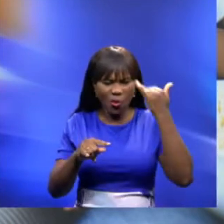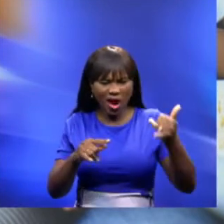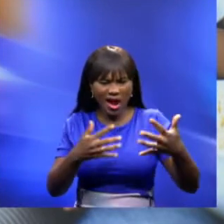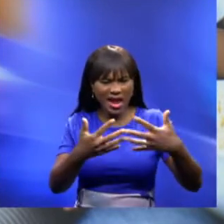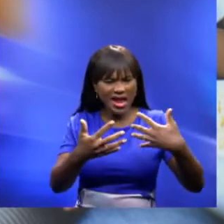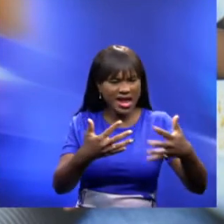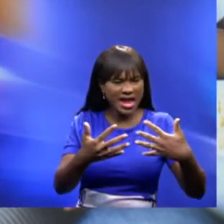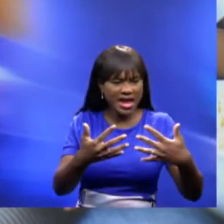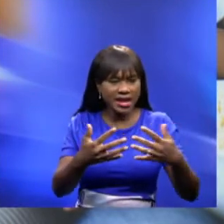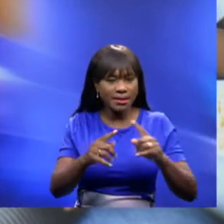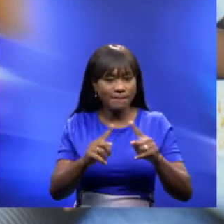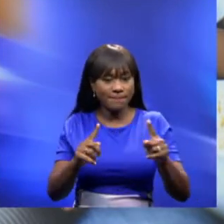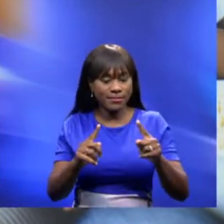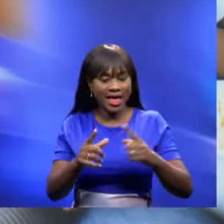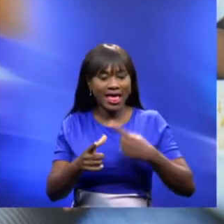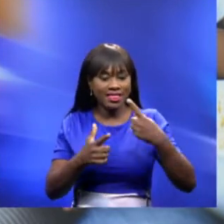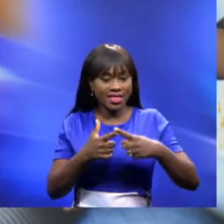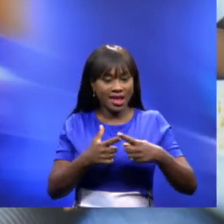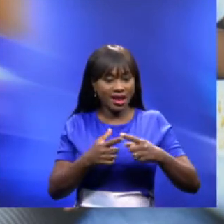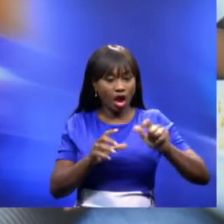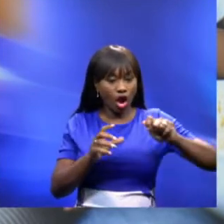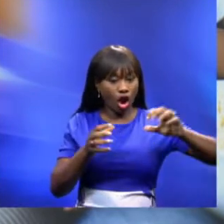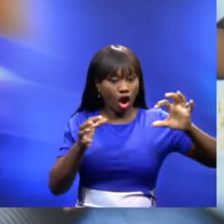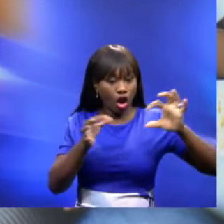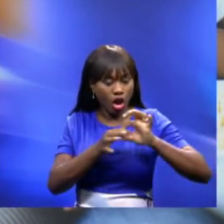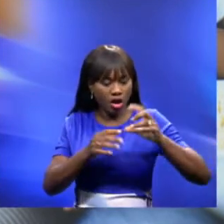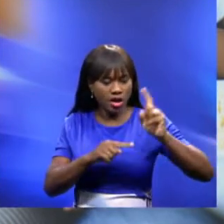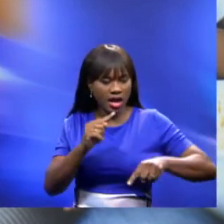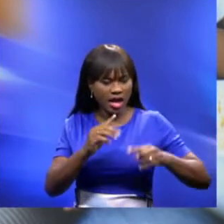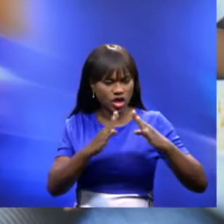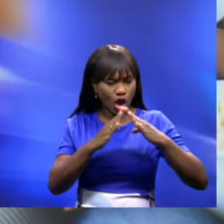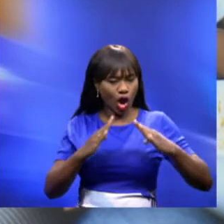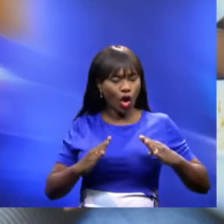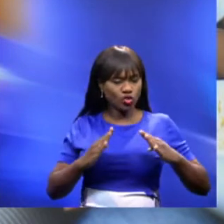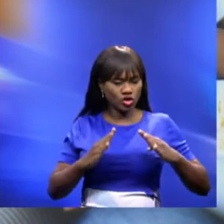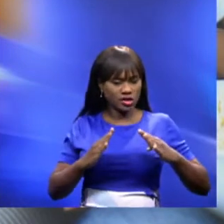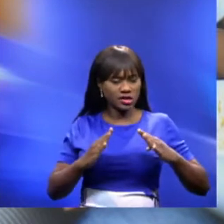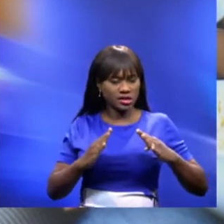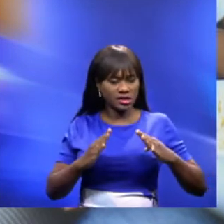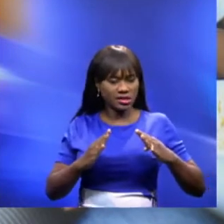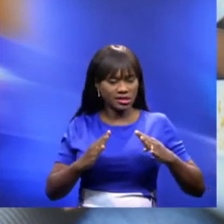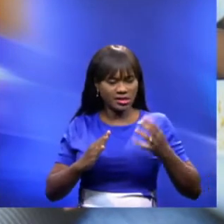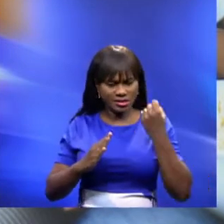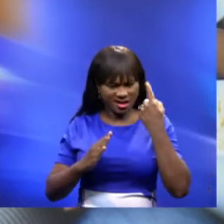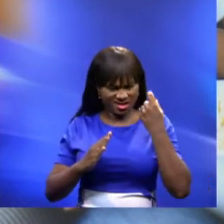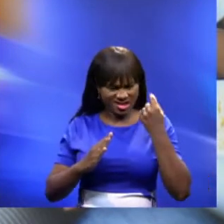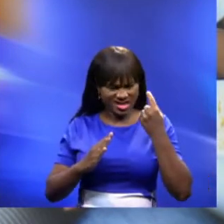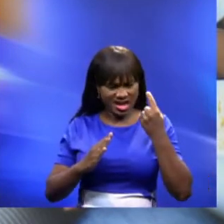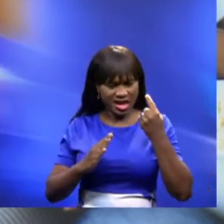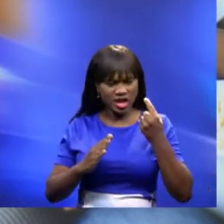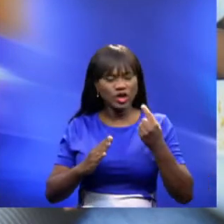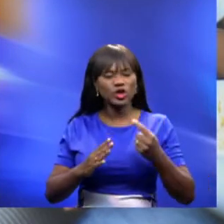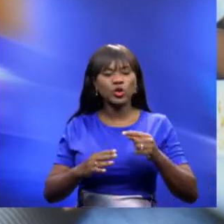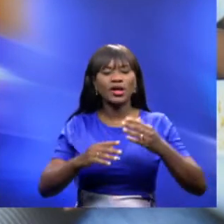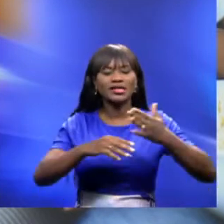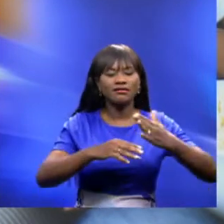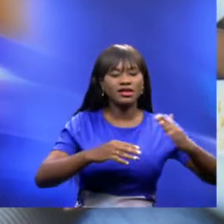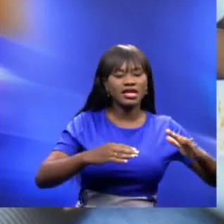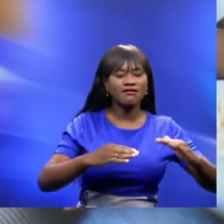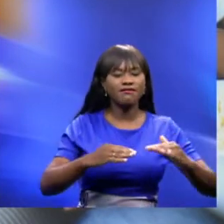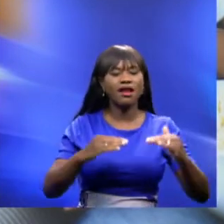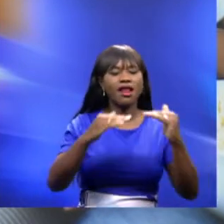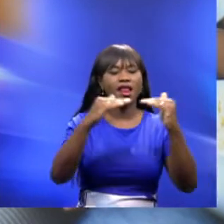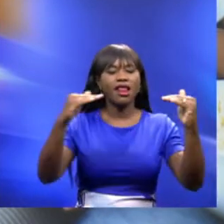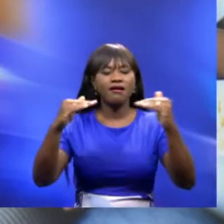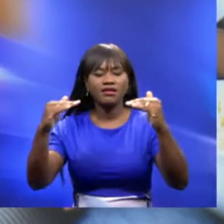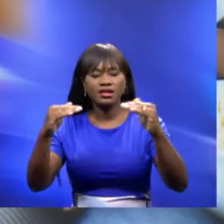bad as if you come in my house. But then some persons will be like, yeah, no, Wendell doesn't have a problem with that, but I am a little more uncomfortable,